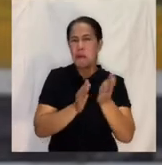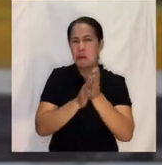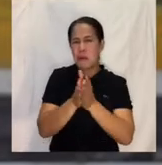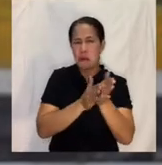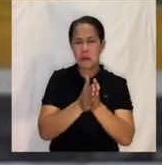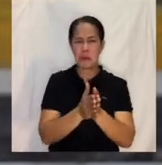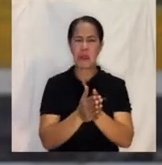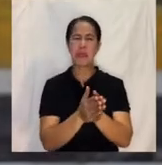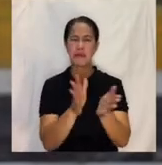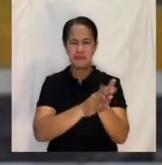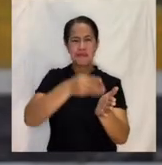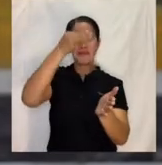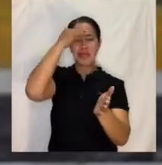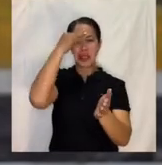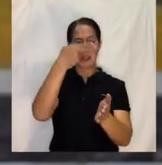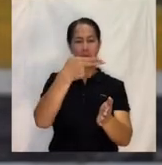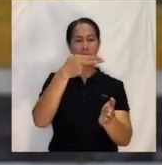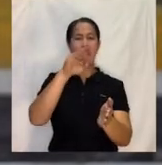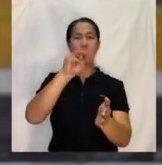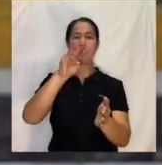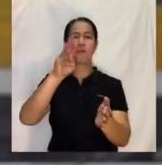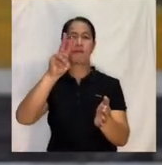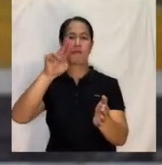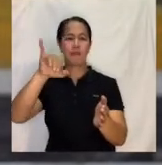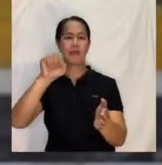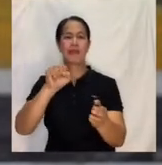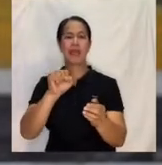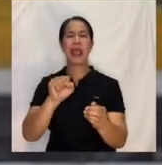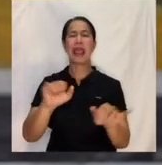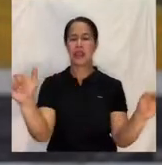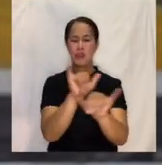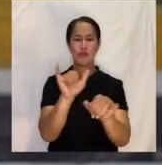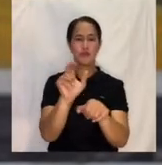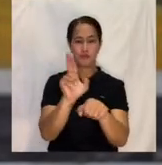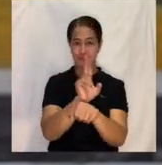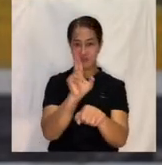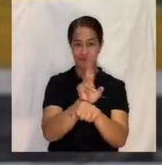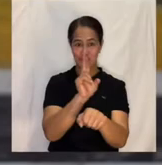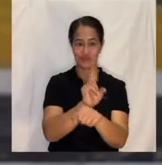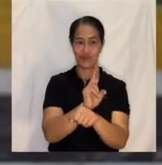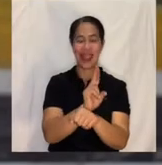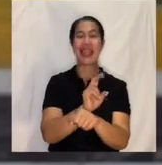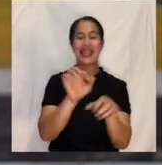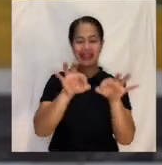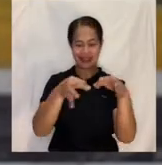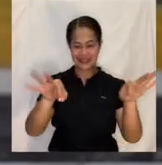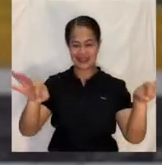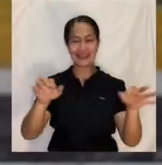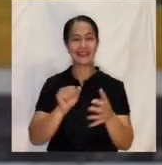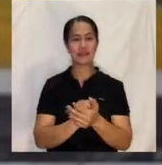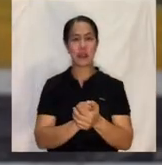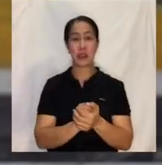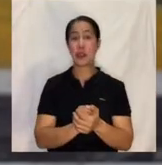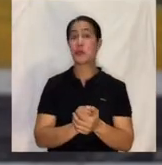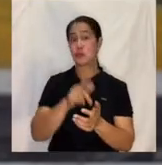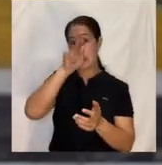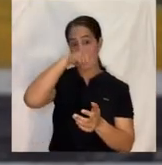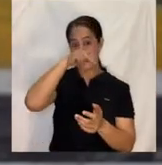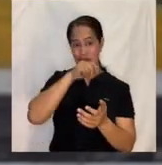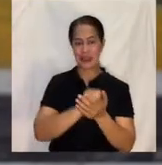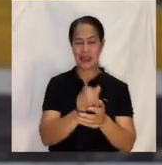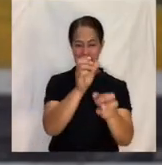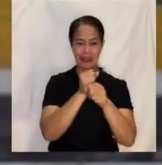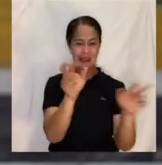I'm excited to see you learn some homonyms and eventually use them appropriately in sentences. So